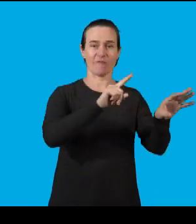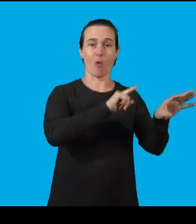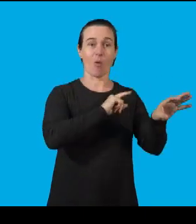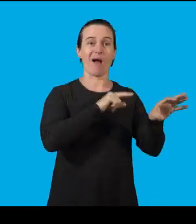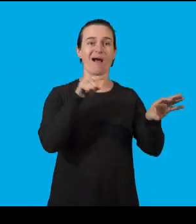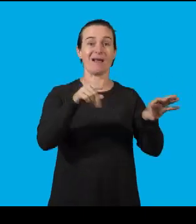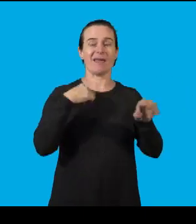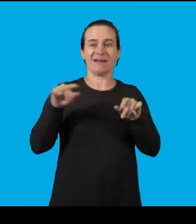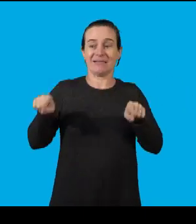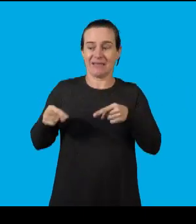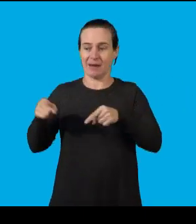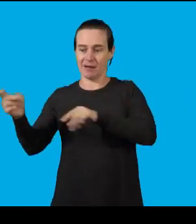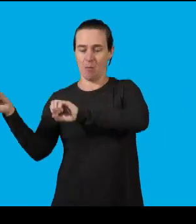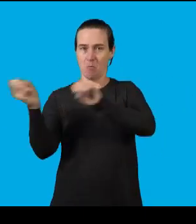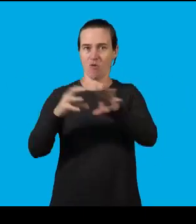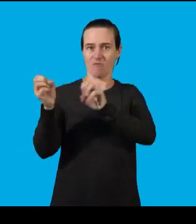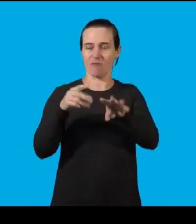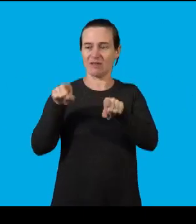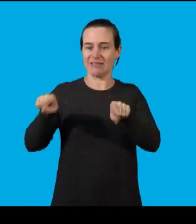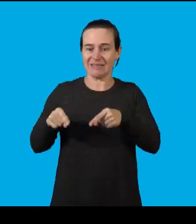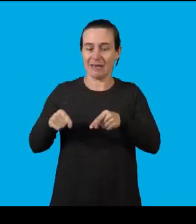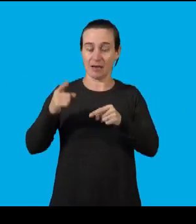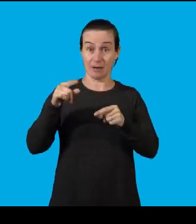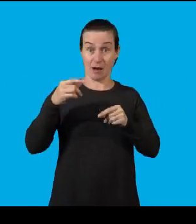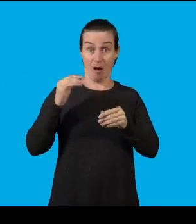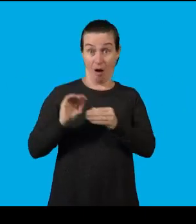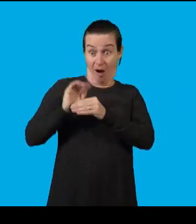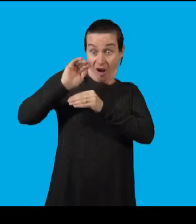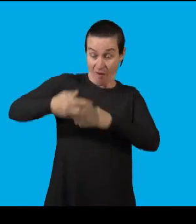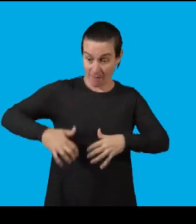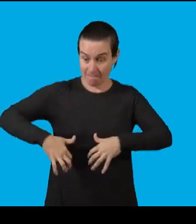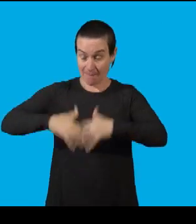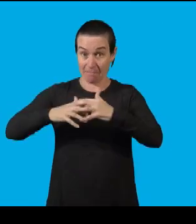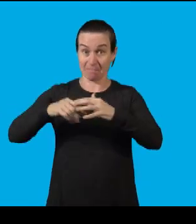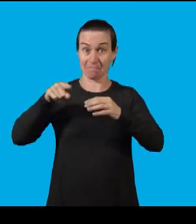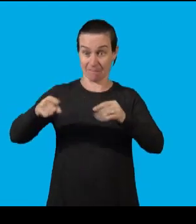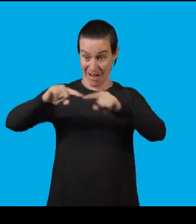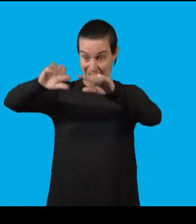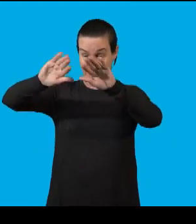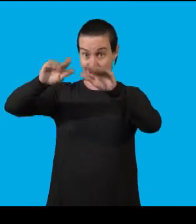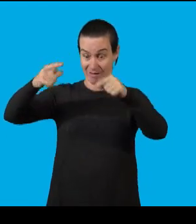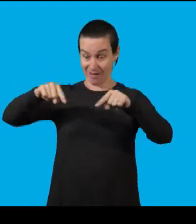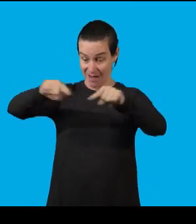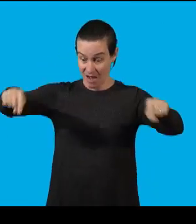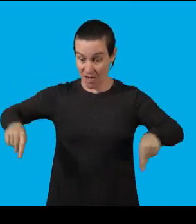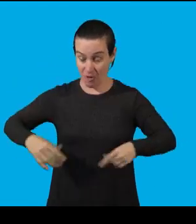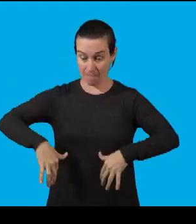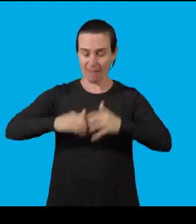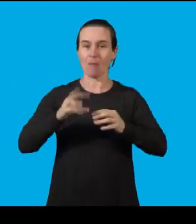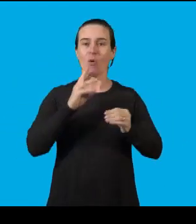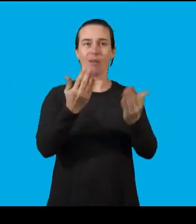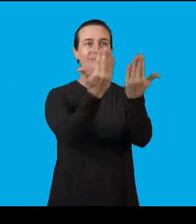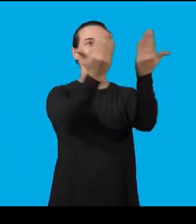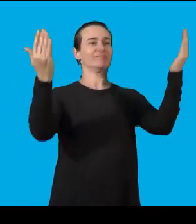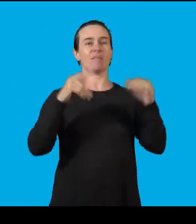establish a more secure border, one that would be impossible to get through. So you need to comment on the